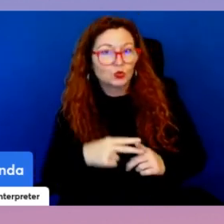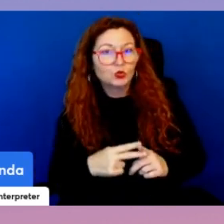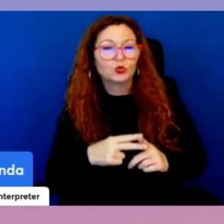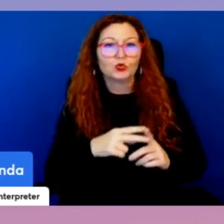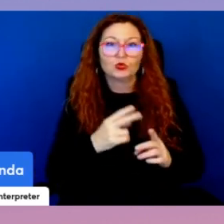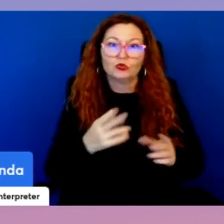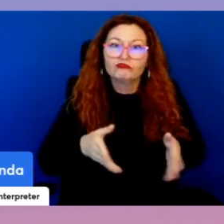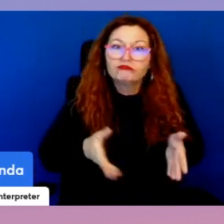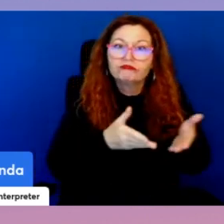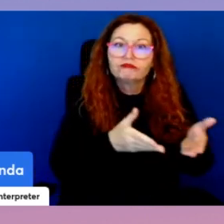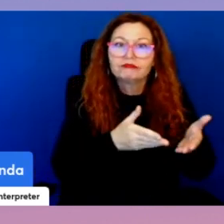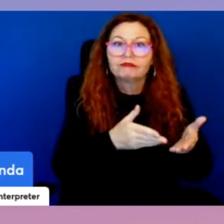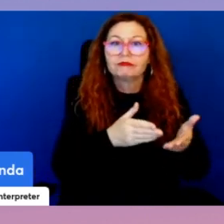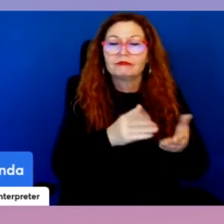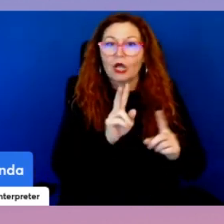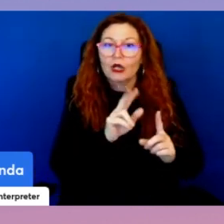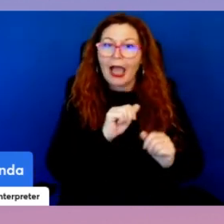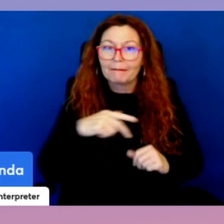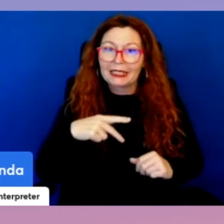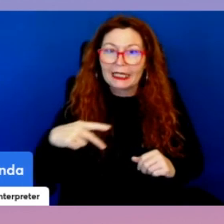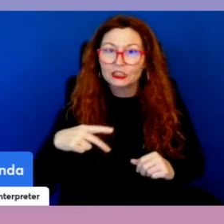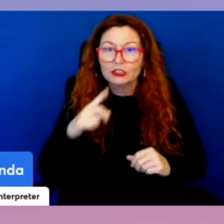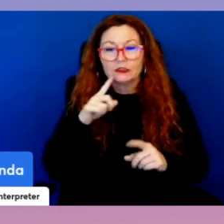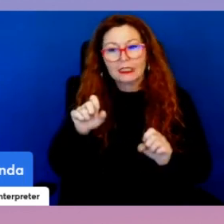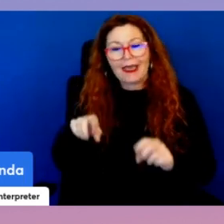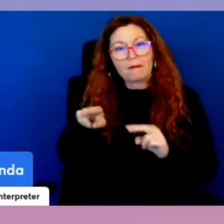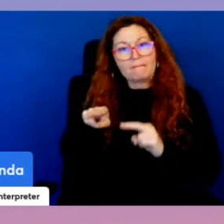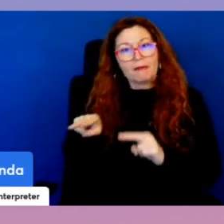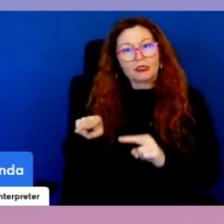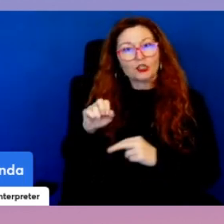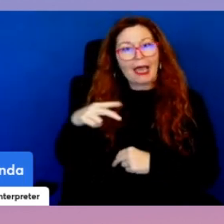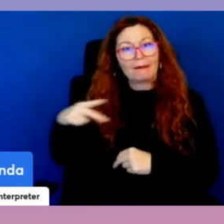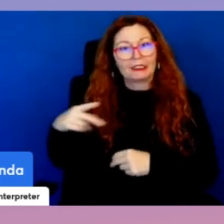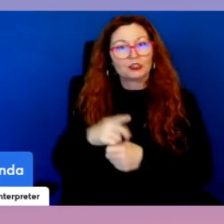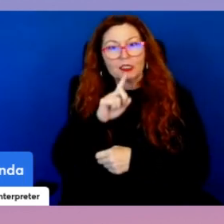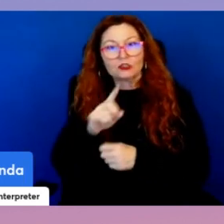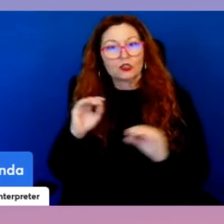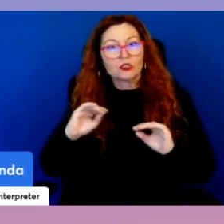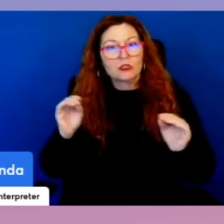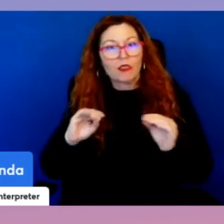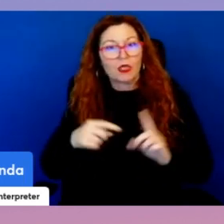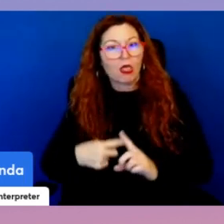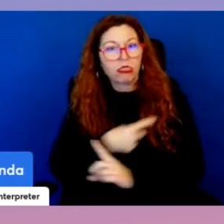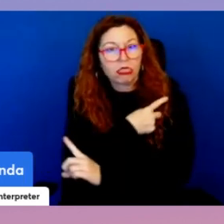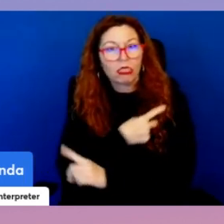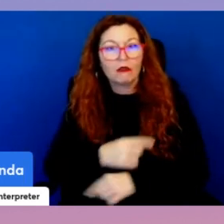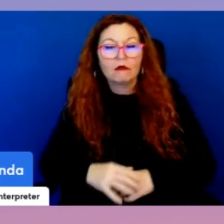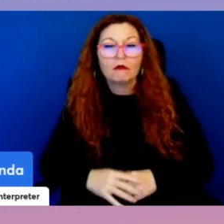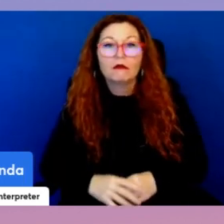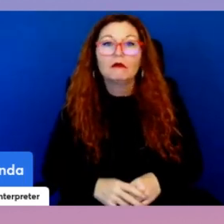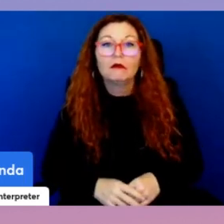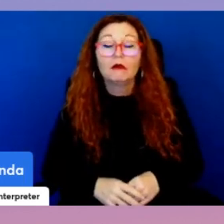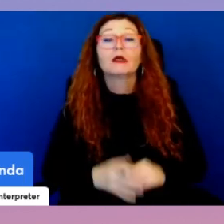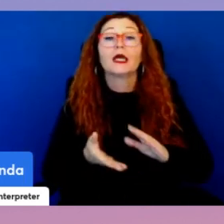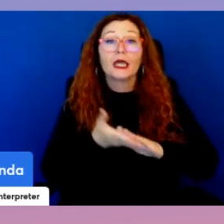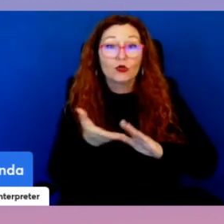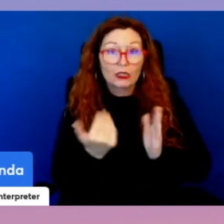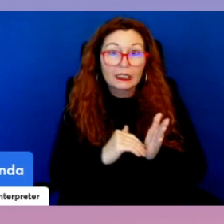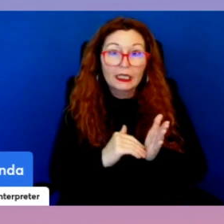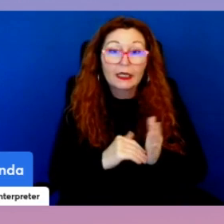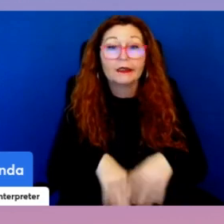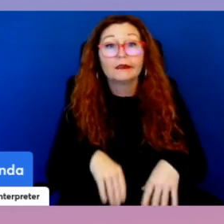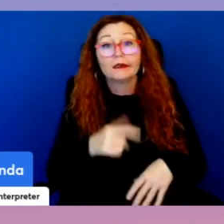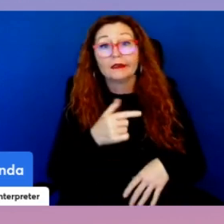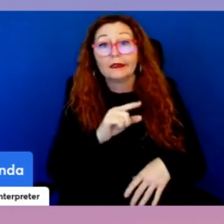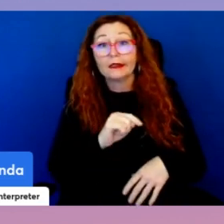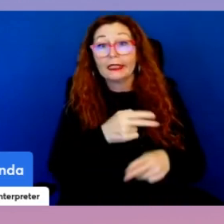can monitor this application and make sure there's no drift. All right, let's run kubectl get namespace. Our